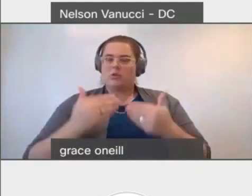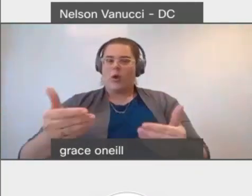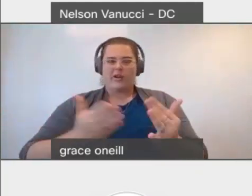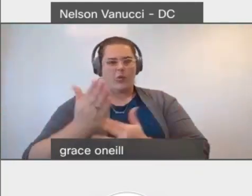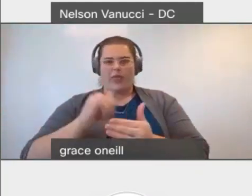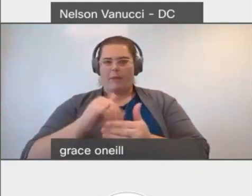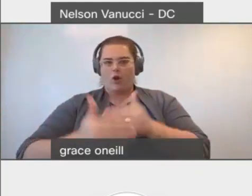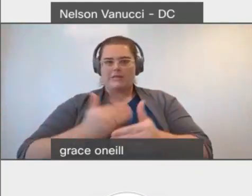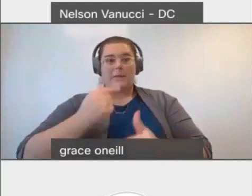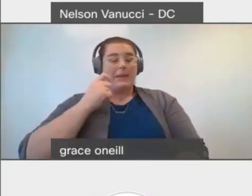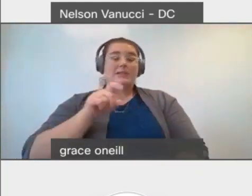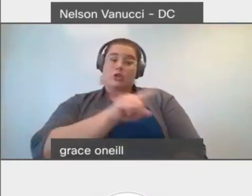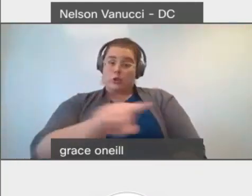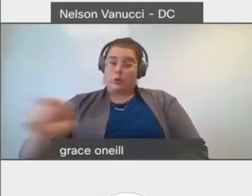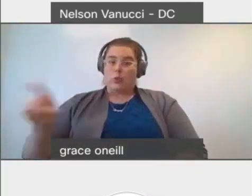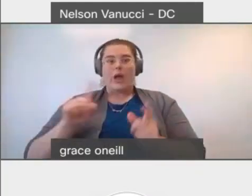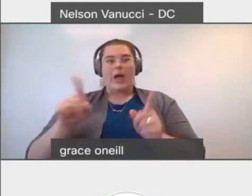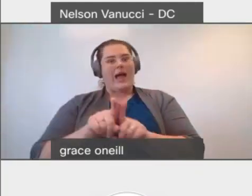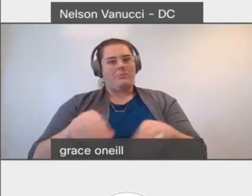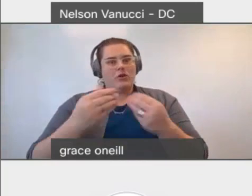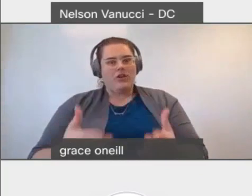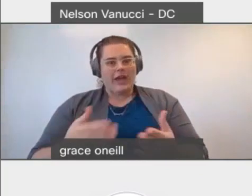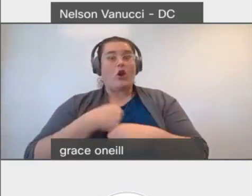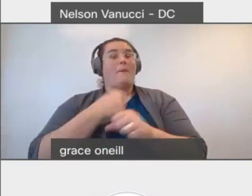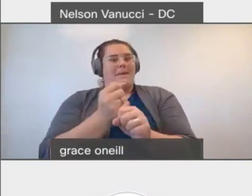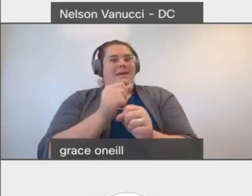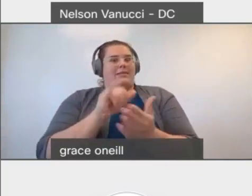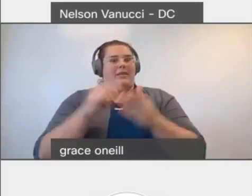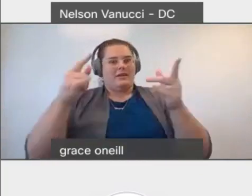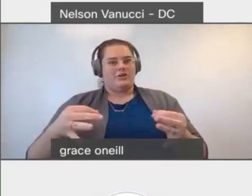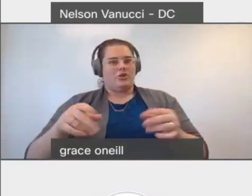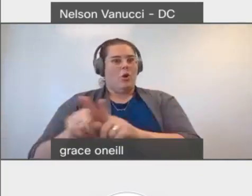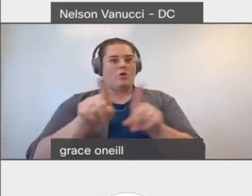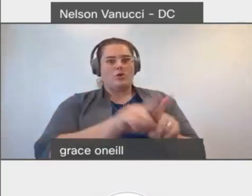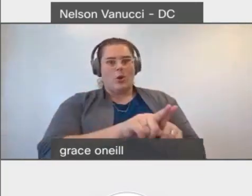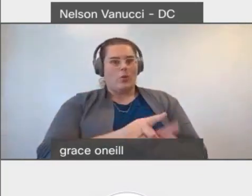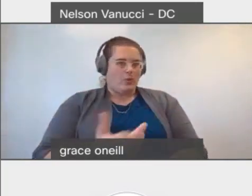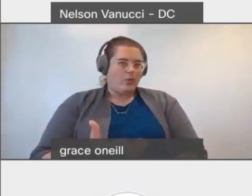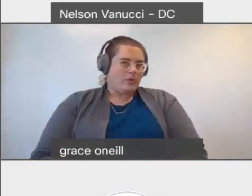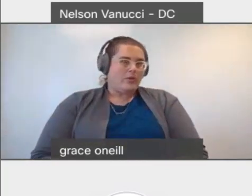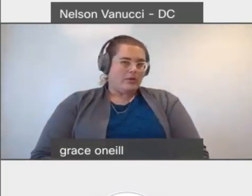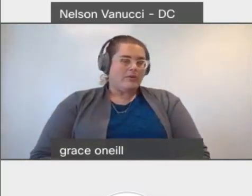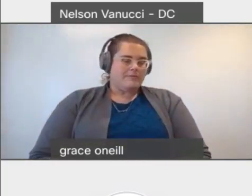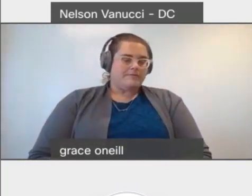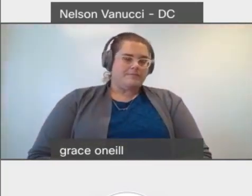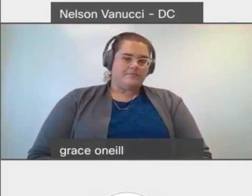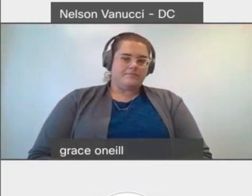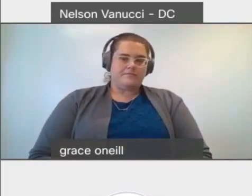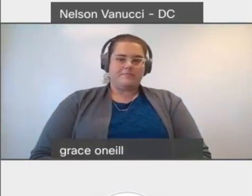are also making those decisions. If there is the possibility